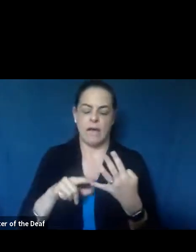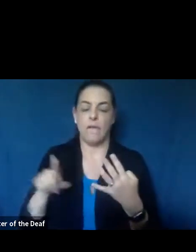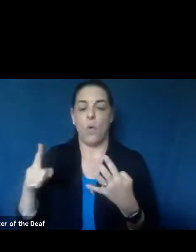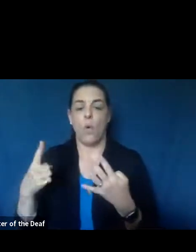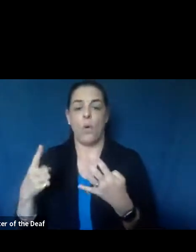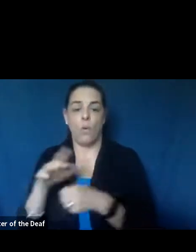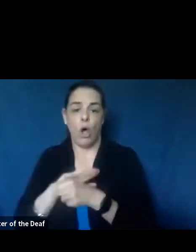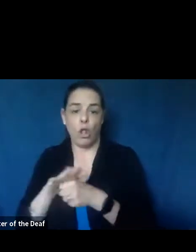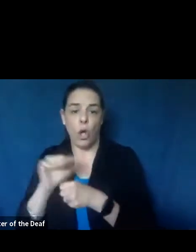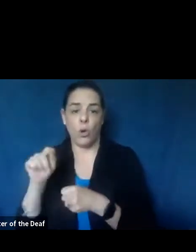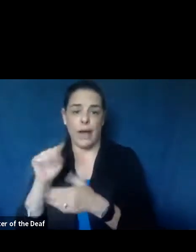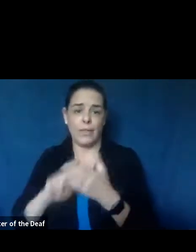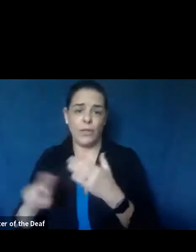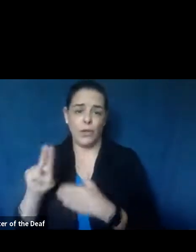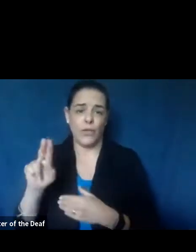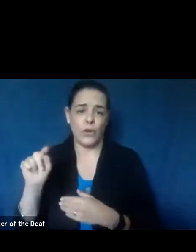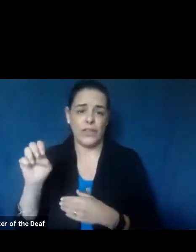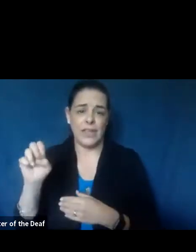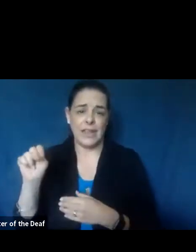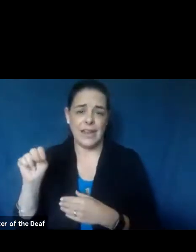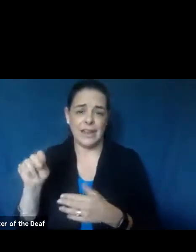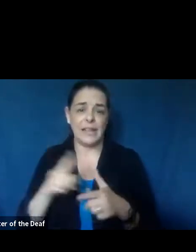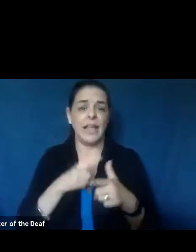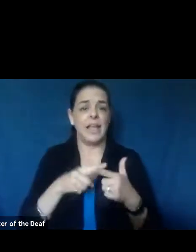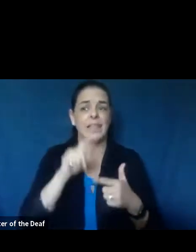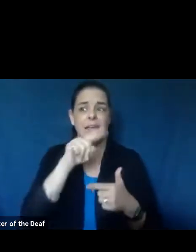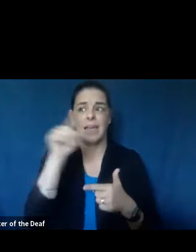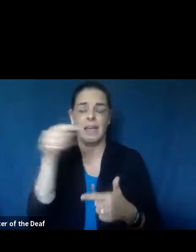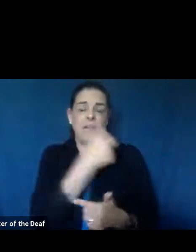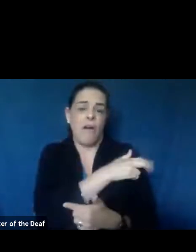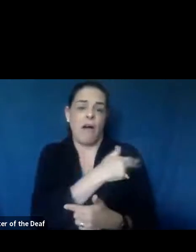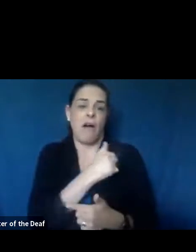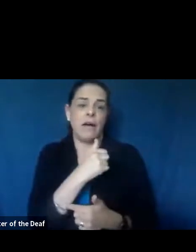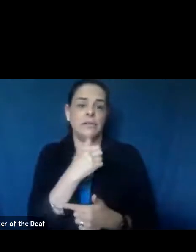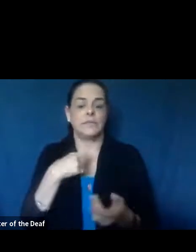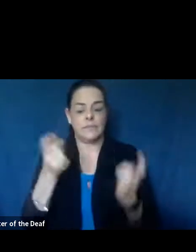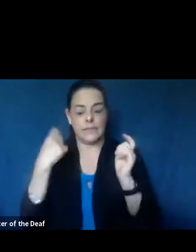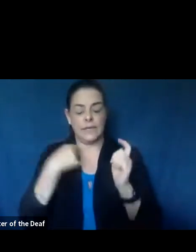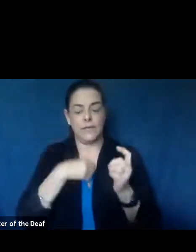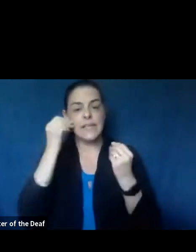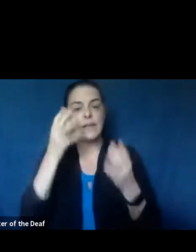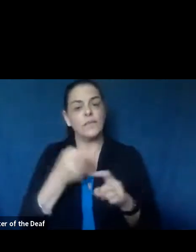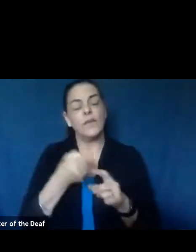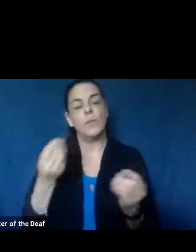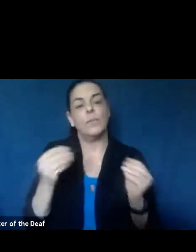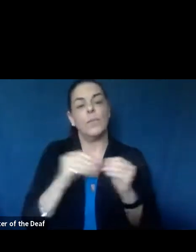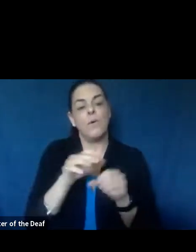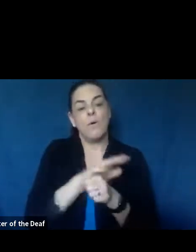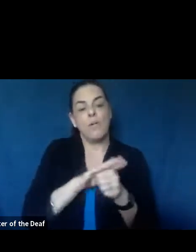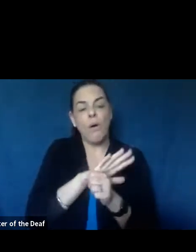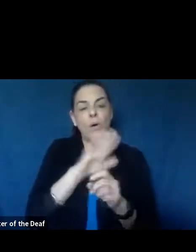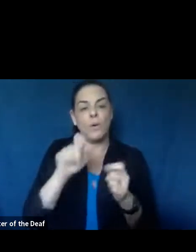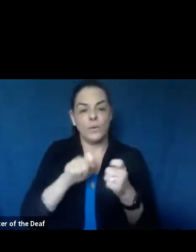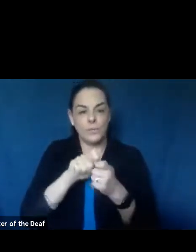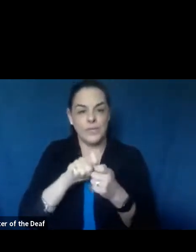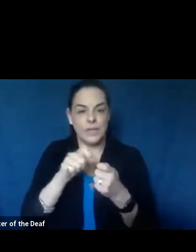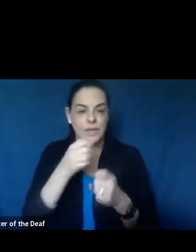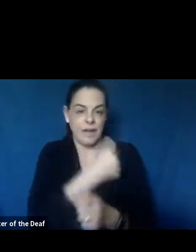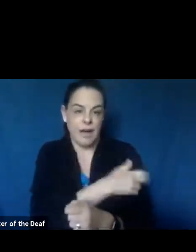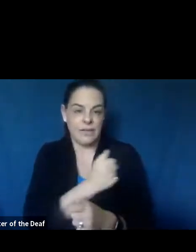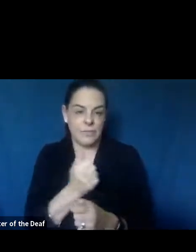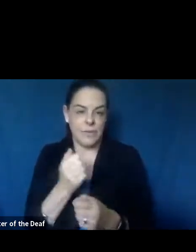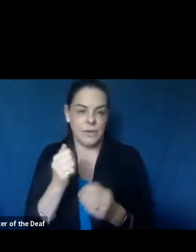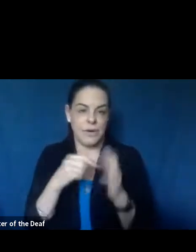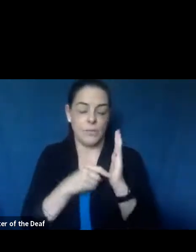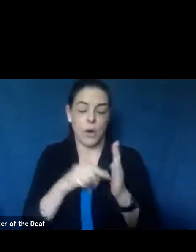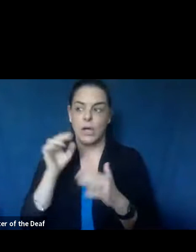model at University of Tennessee, and then our hospitals have presented us data from some more local specific hospital models. And those are the